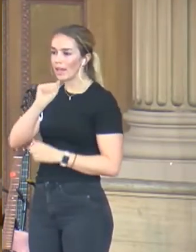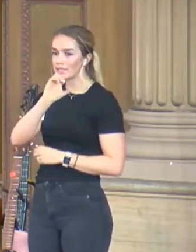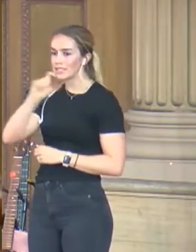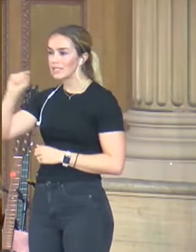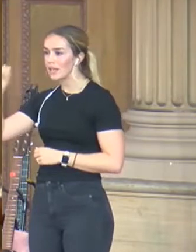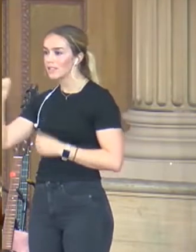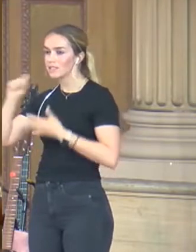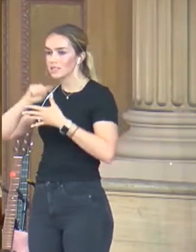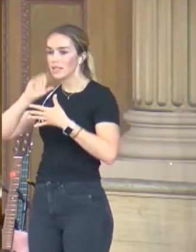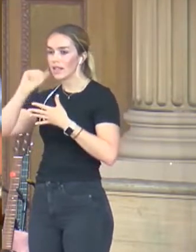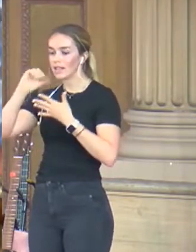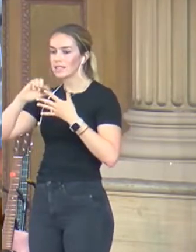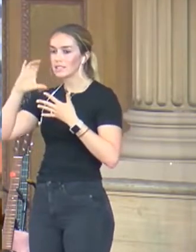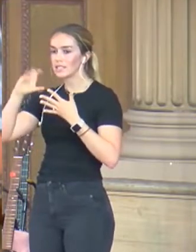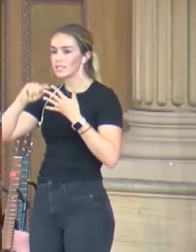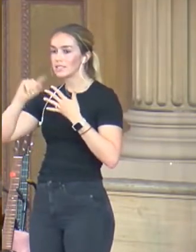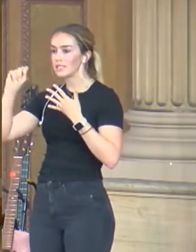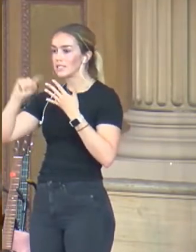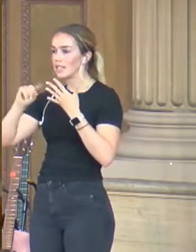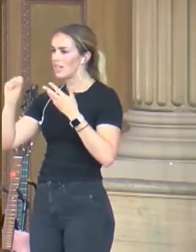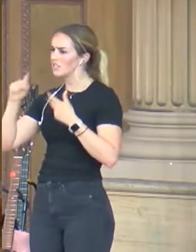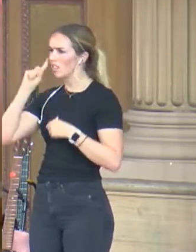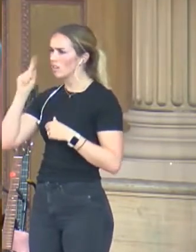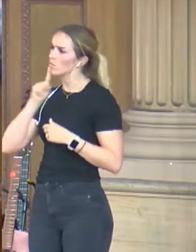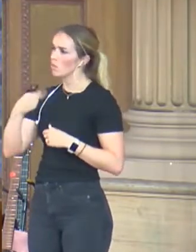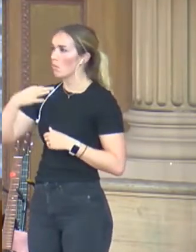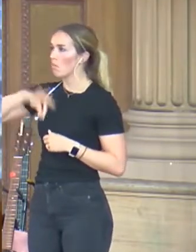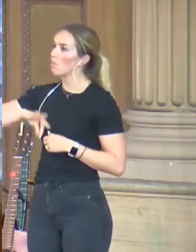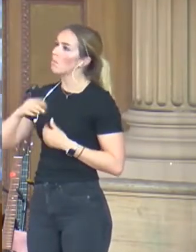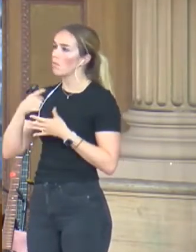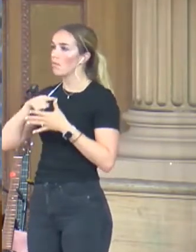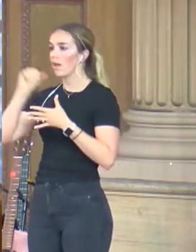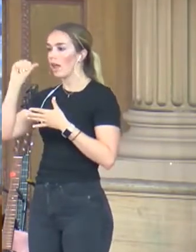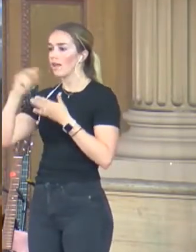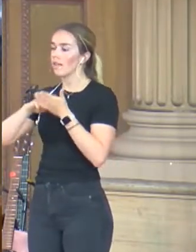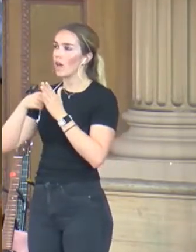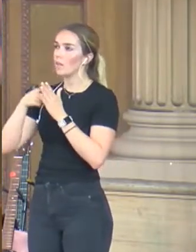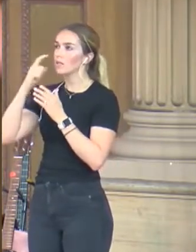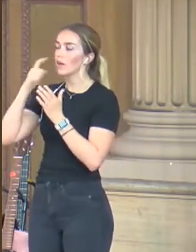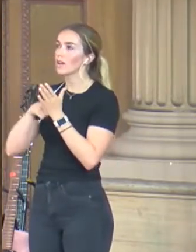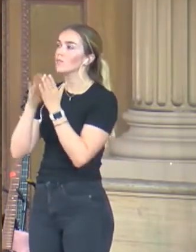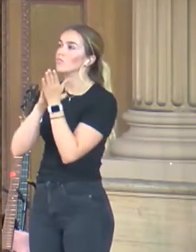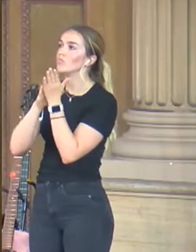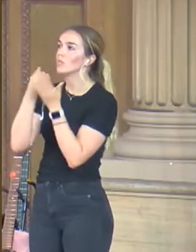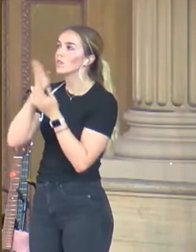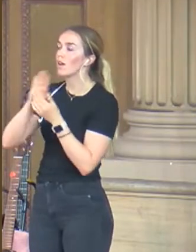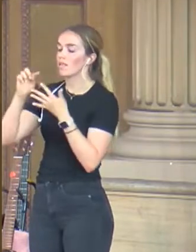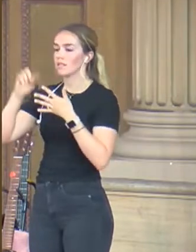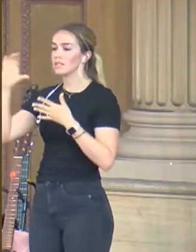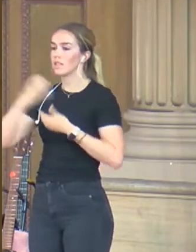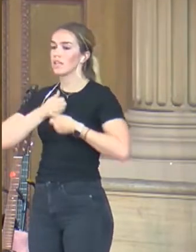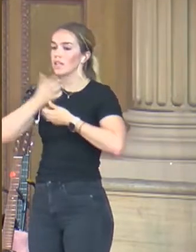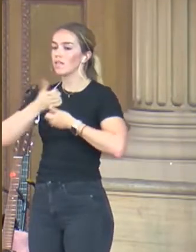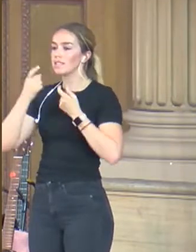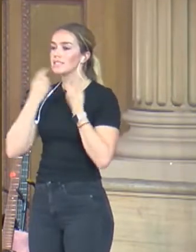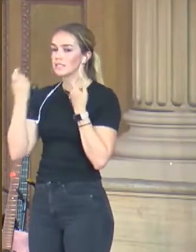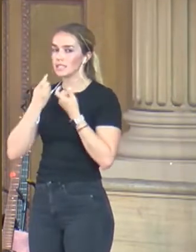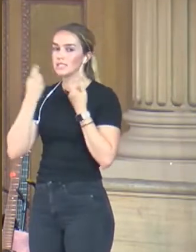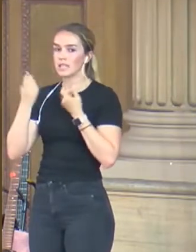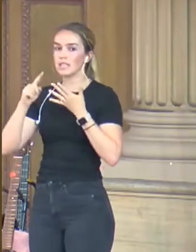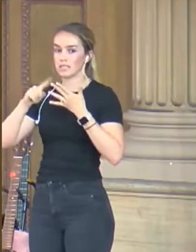-S. And it's a good and it's a helpful acronym where we first, A, we adore God. And then C, we confess our sins to God.